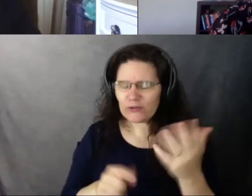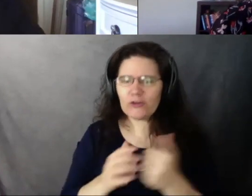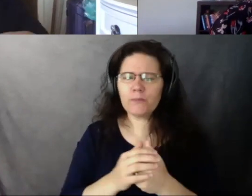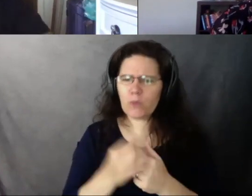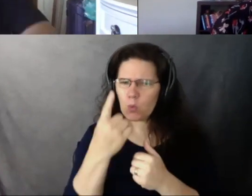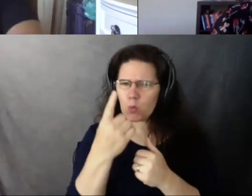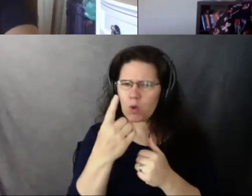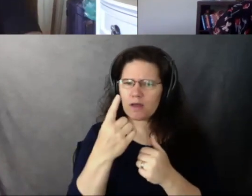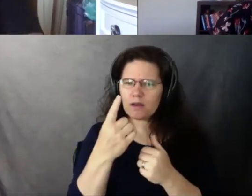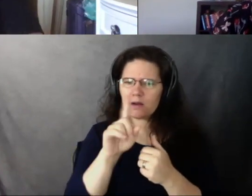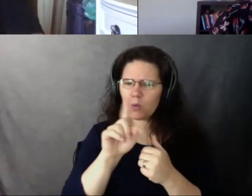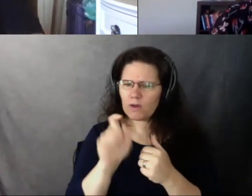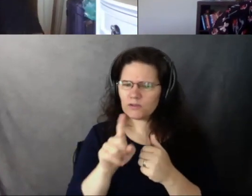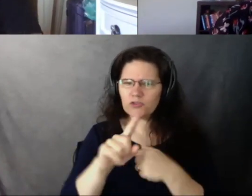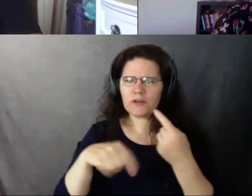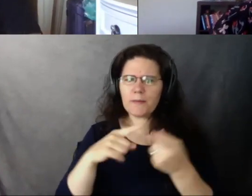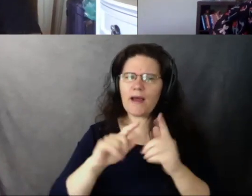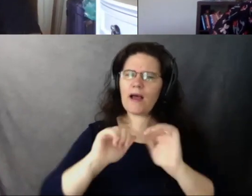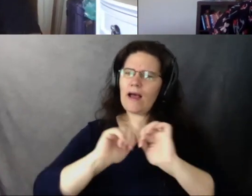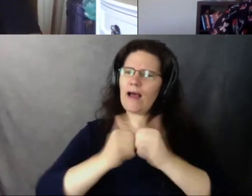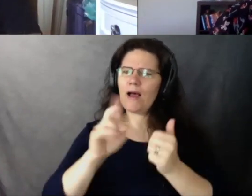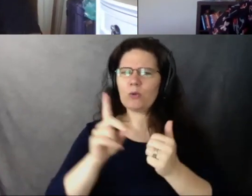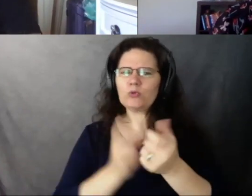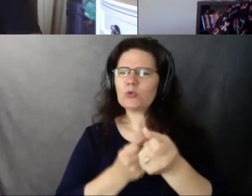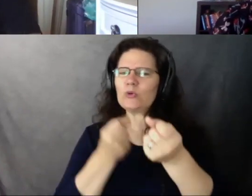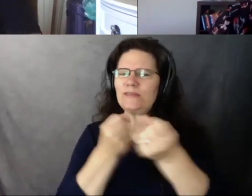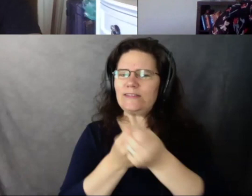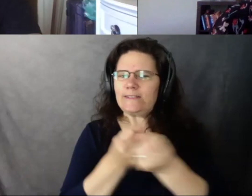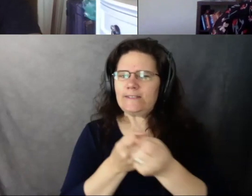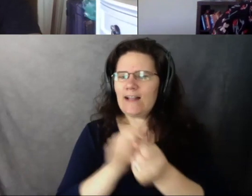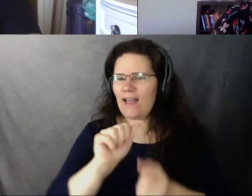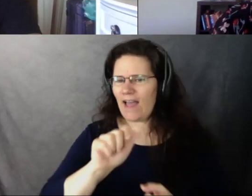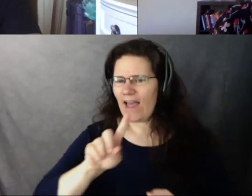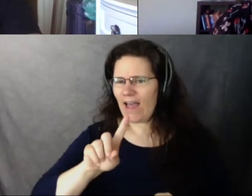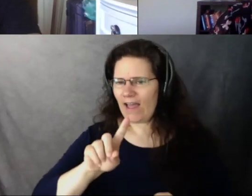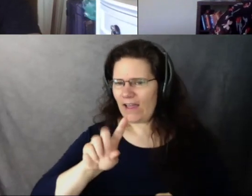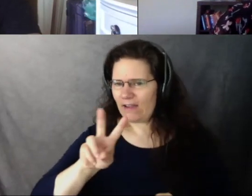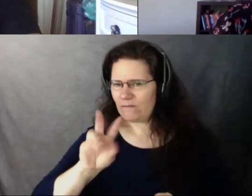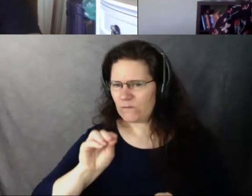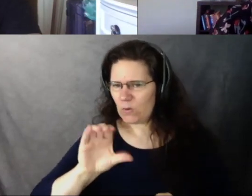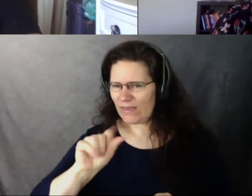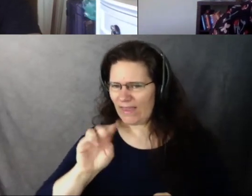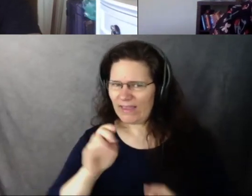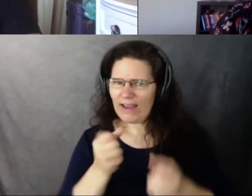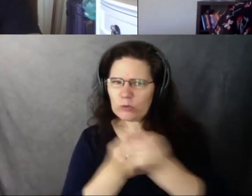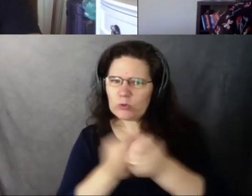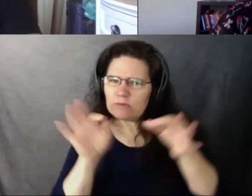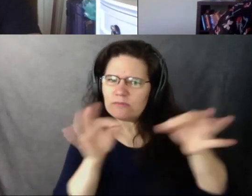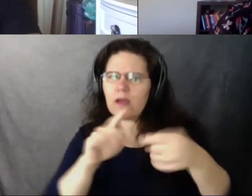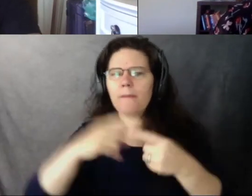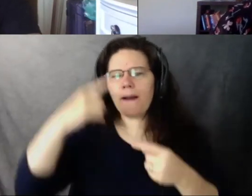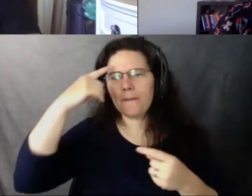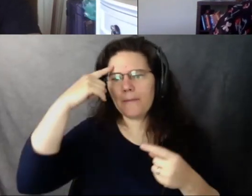about how to specifically advocate for mental health issues. So, if people don't know, that mental health